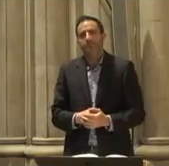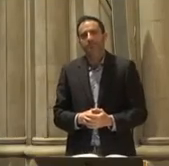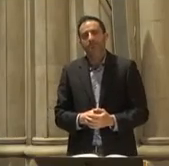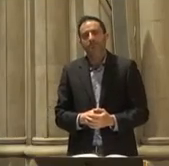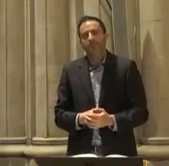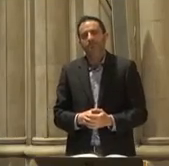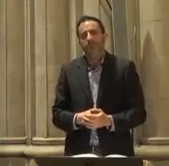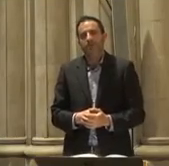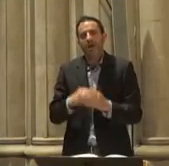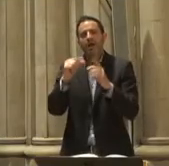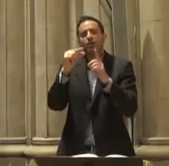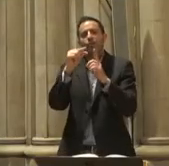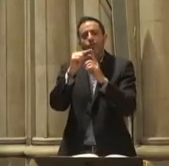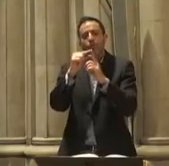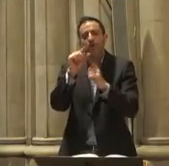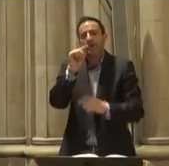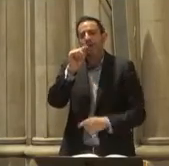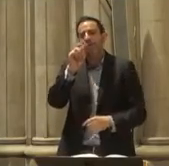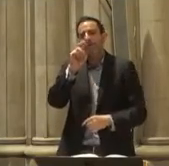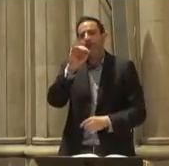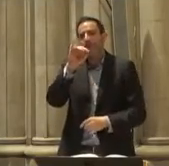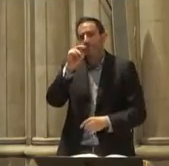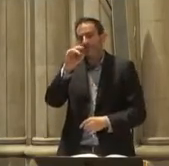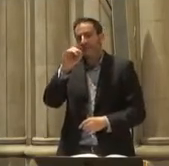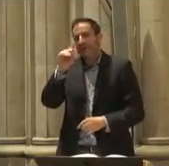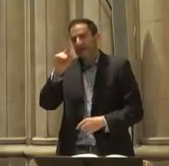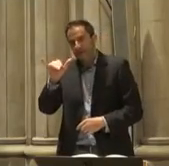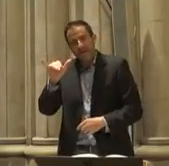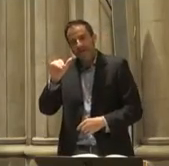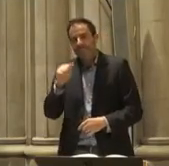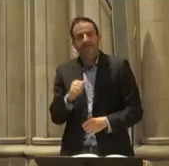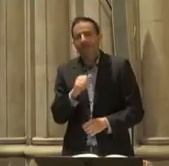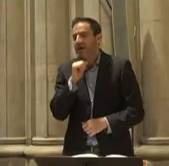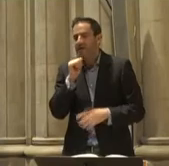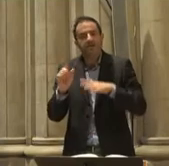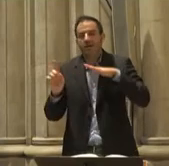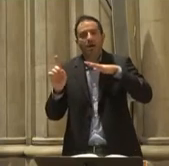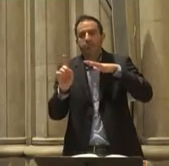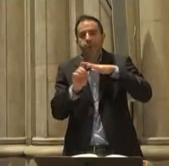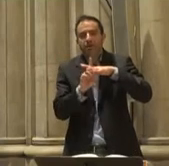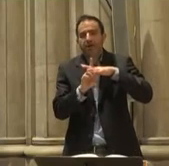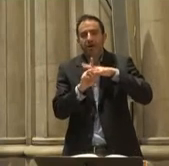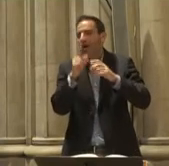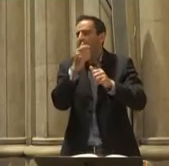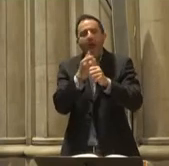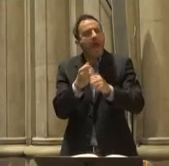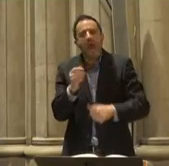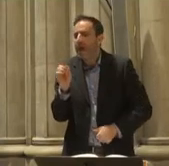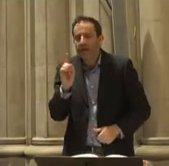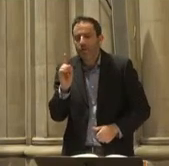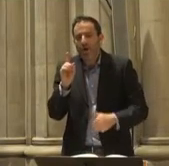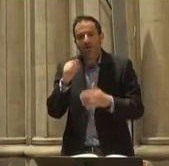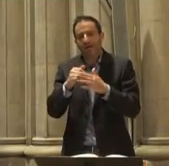The word Trinity, for example, does not appear anywhere in the Bible.